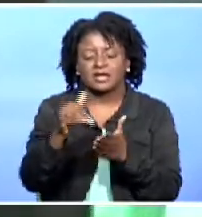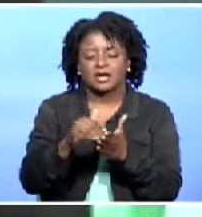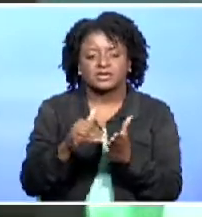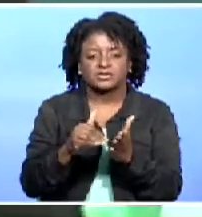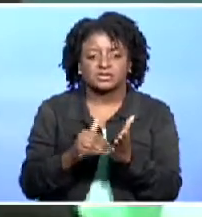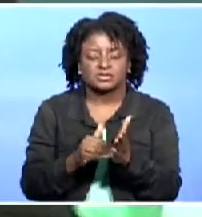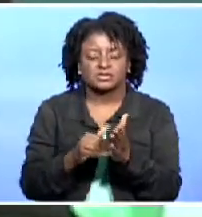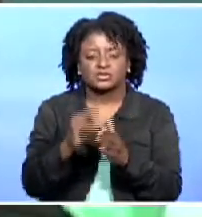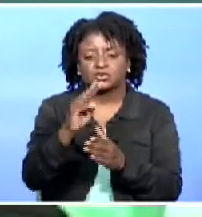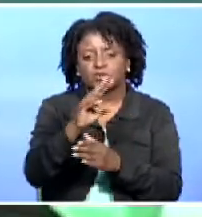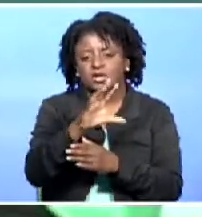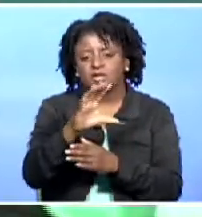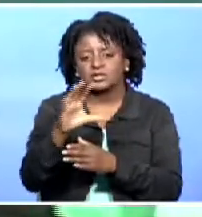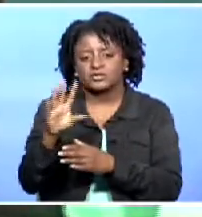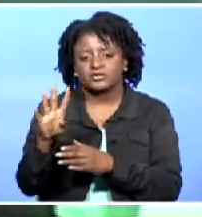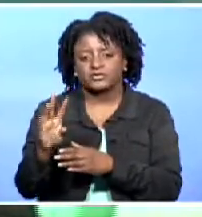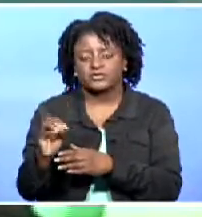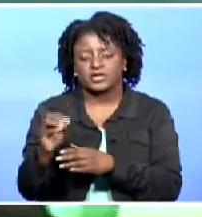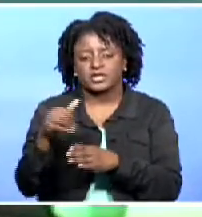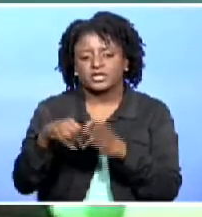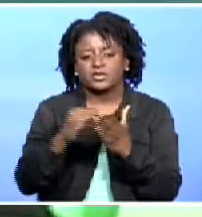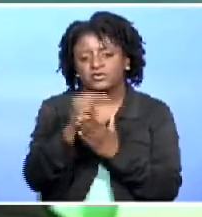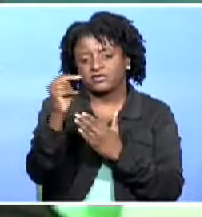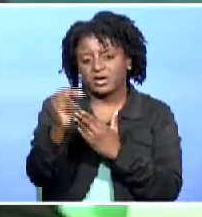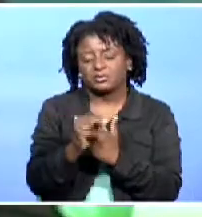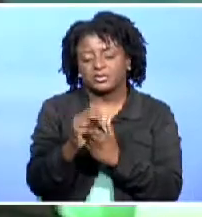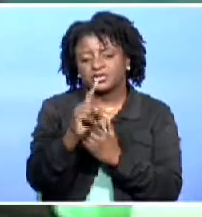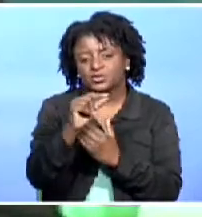27,240 in November 2017.